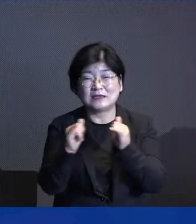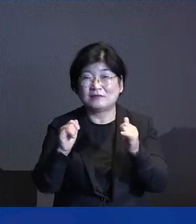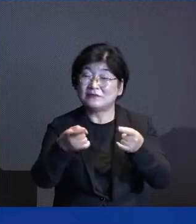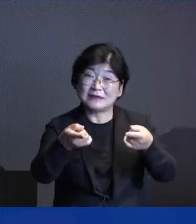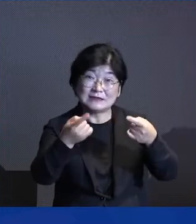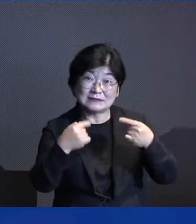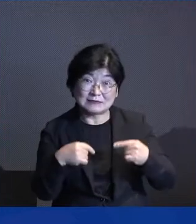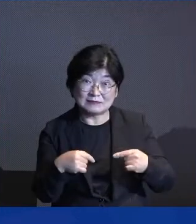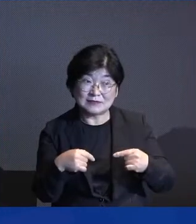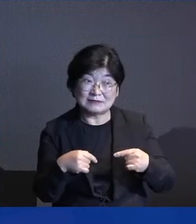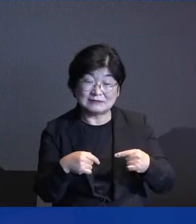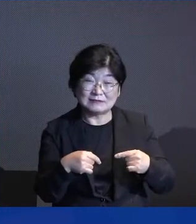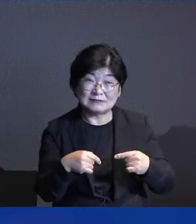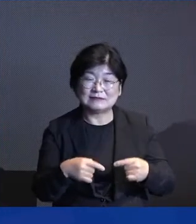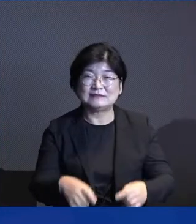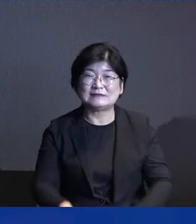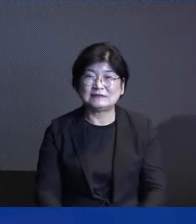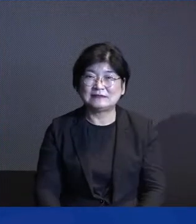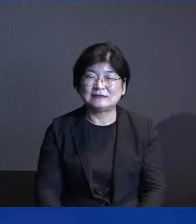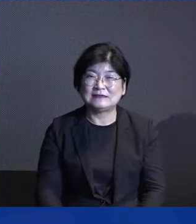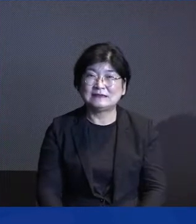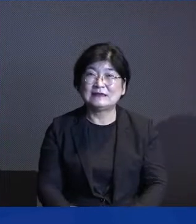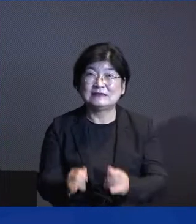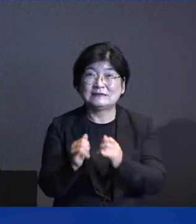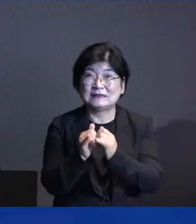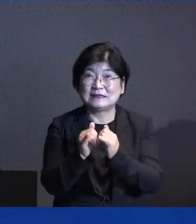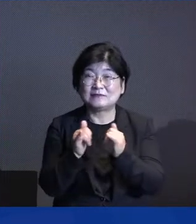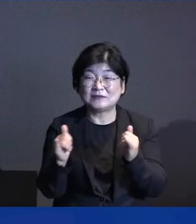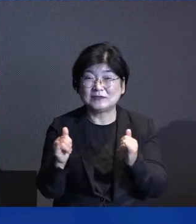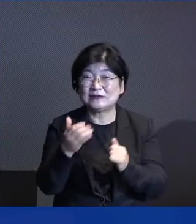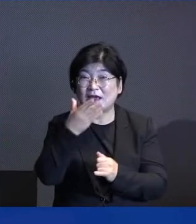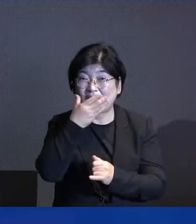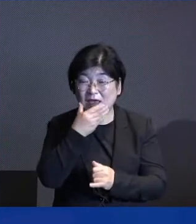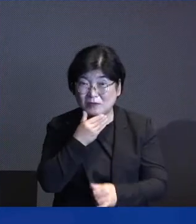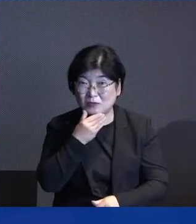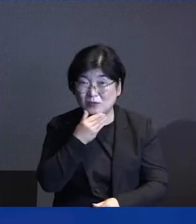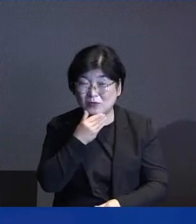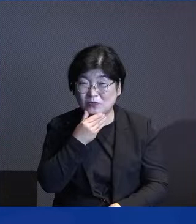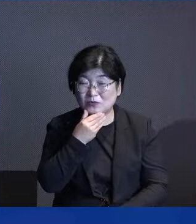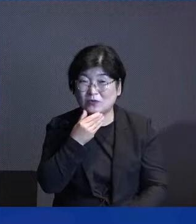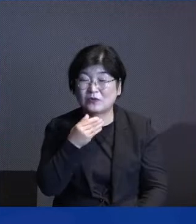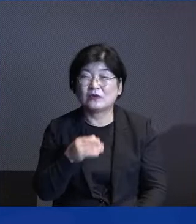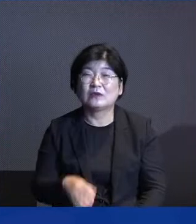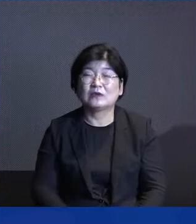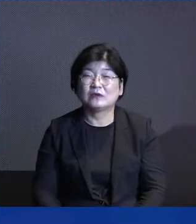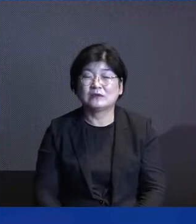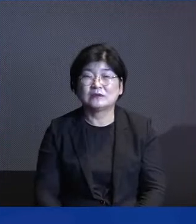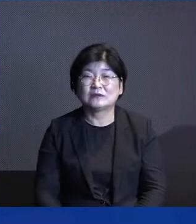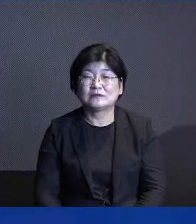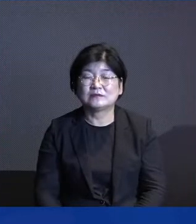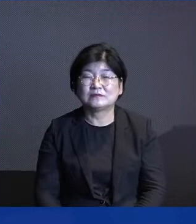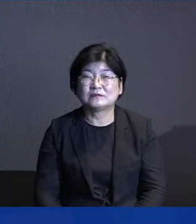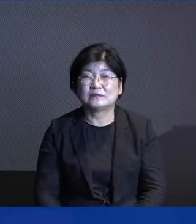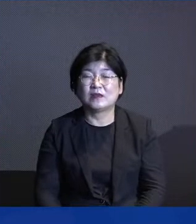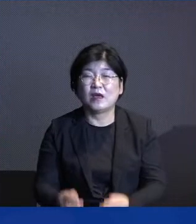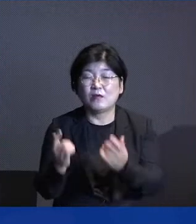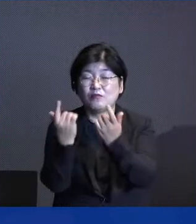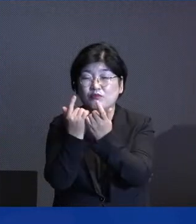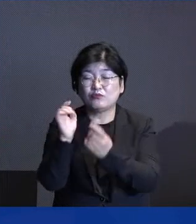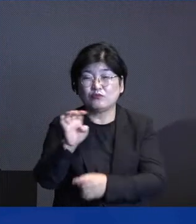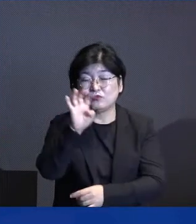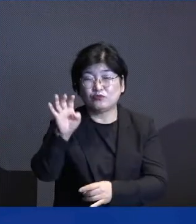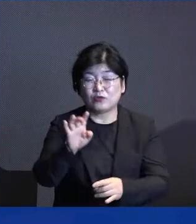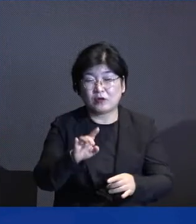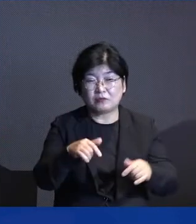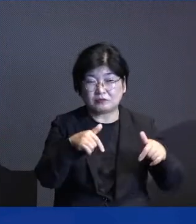predicted happiness in Western and Middle Eastern European countries. However, no significant association